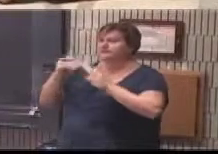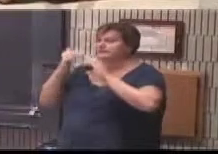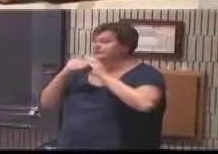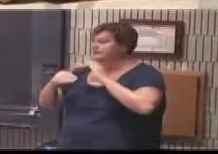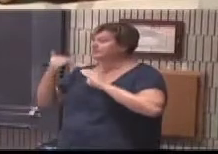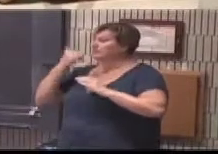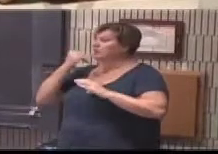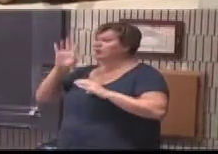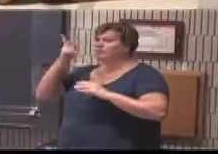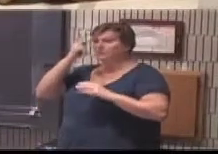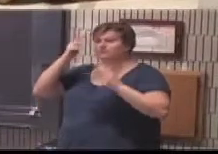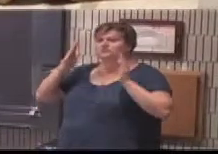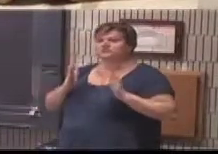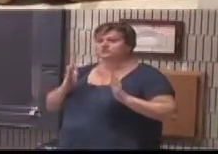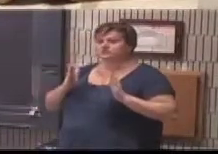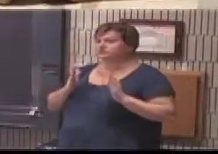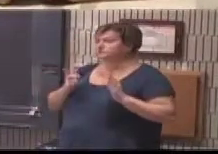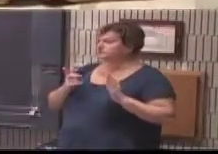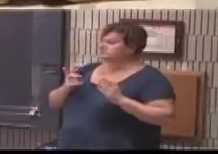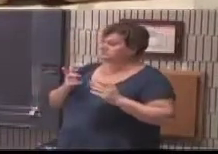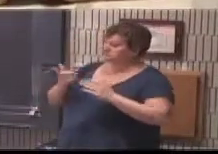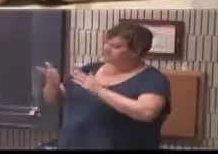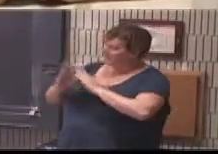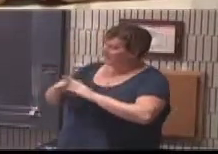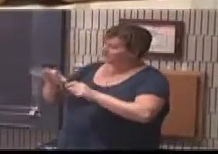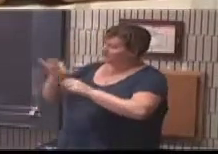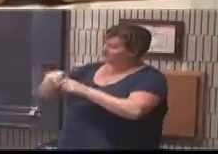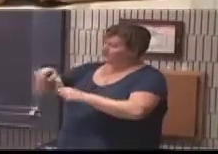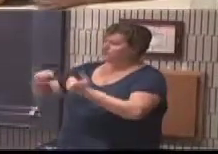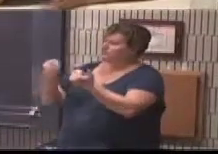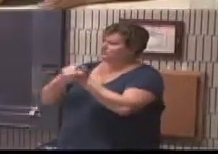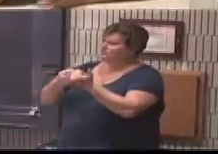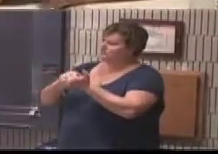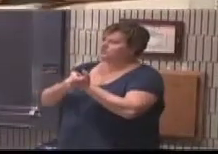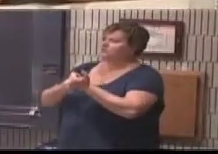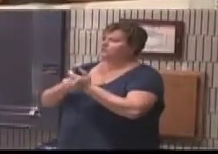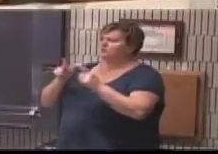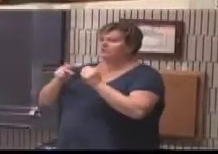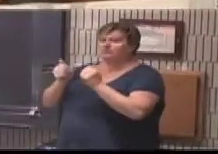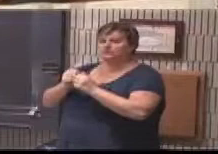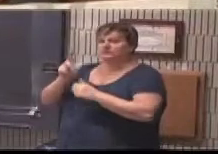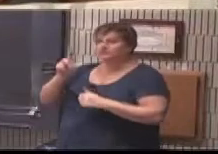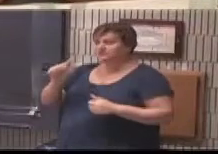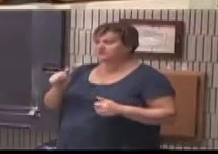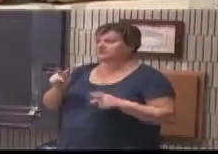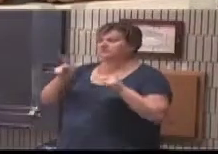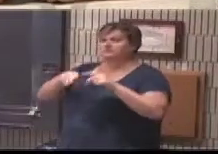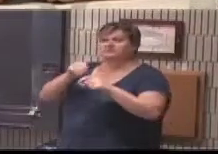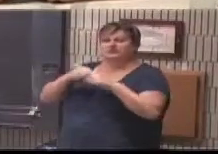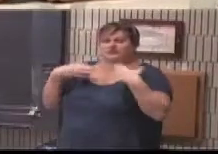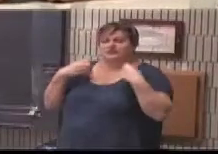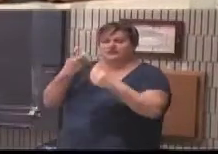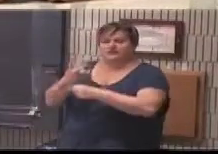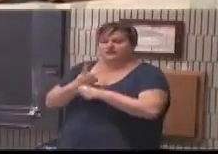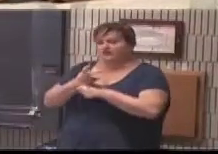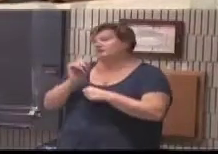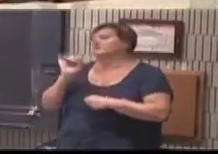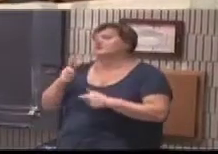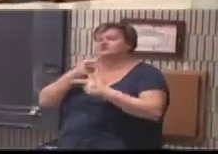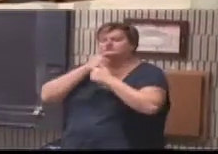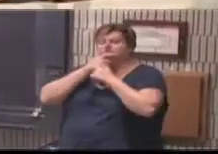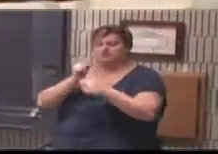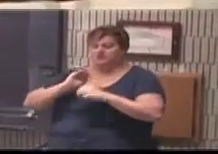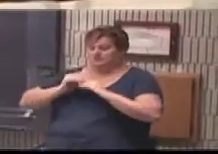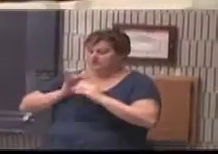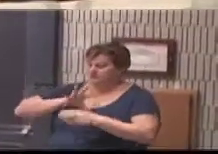elected representatives and ask for things to be voted on that support people with disabilities and people in healthcare. So that's a very interesting way to